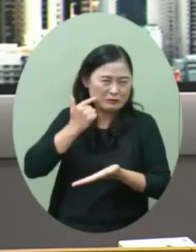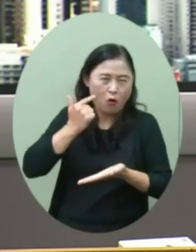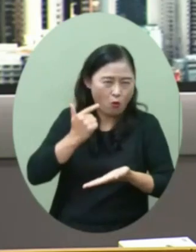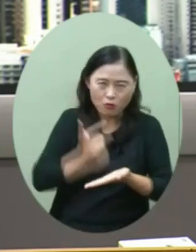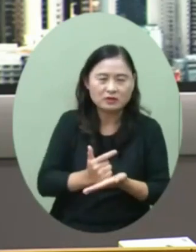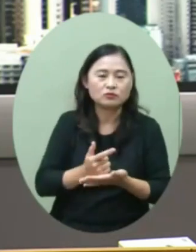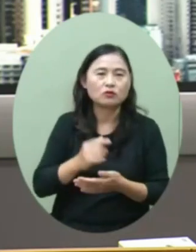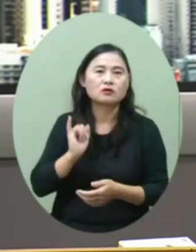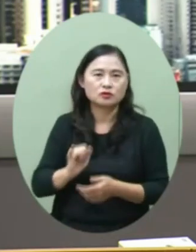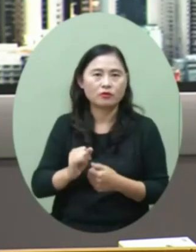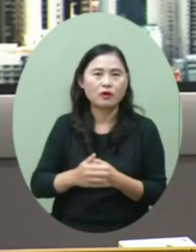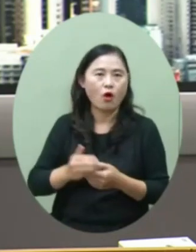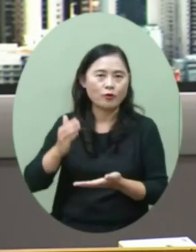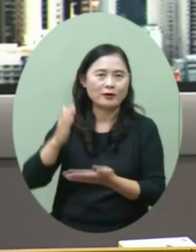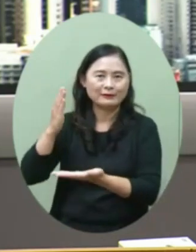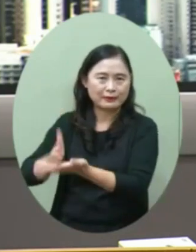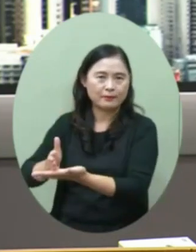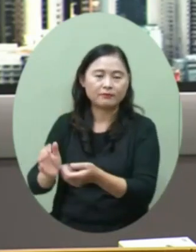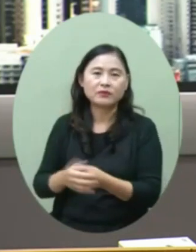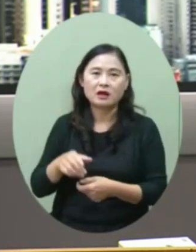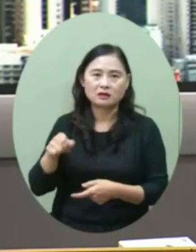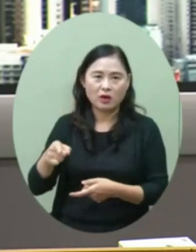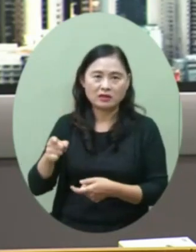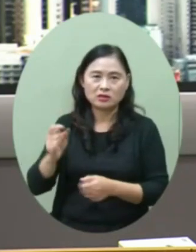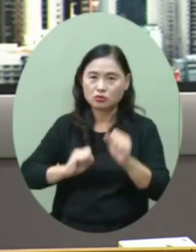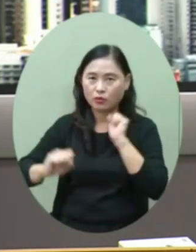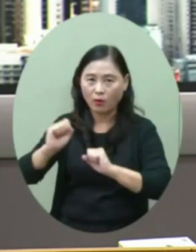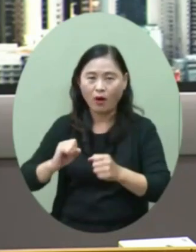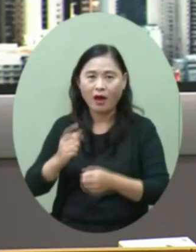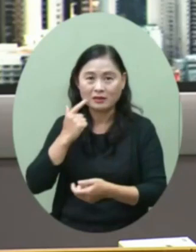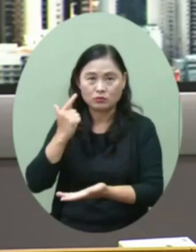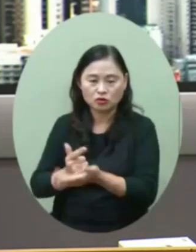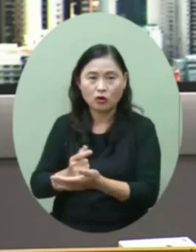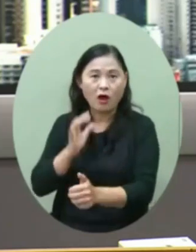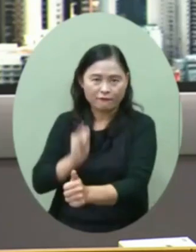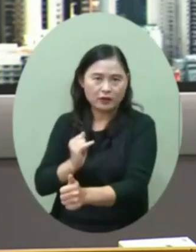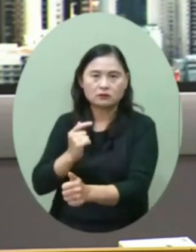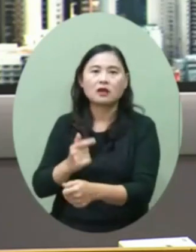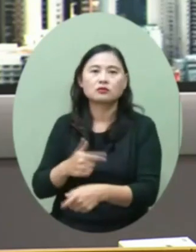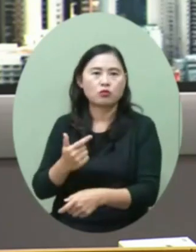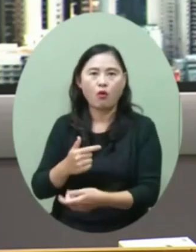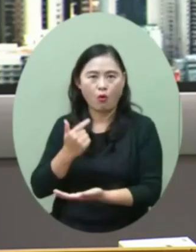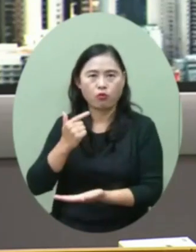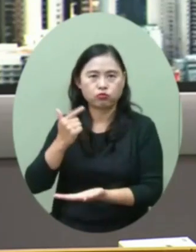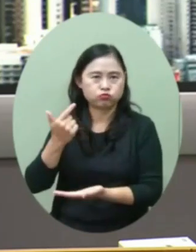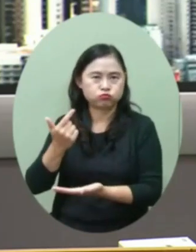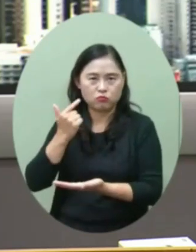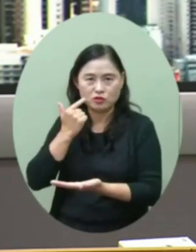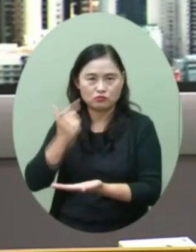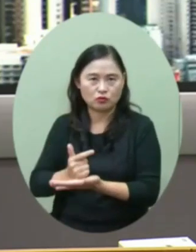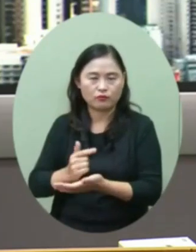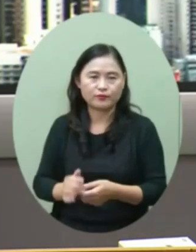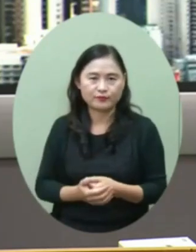of the offenses, they attract very heavy penalties. So this is the starting position of our